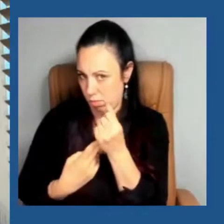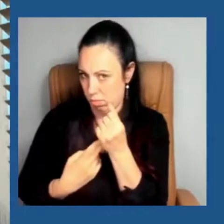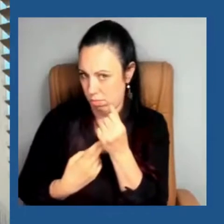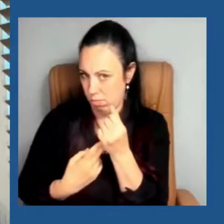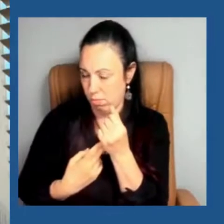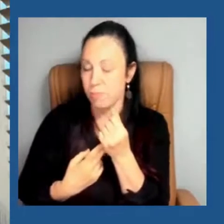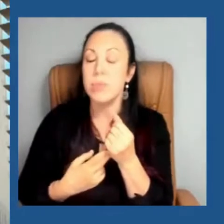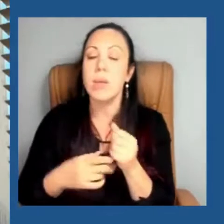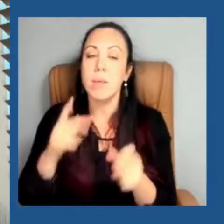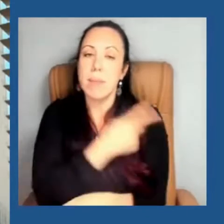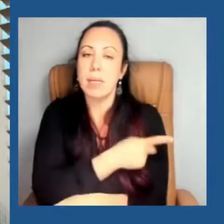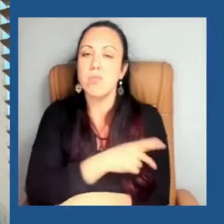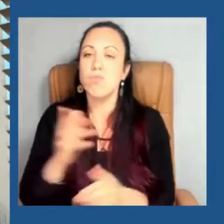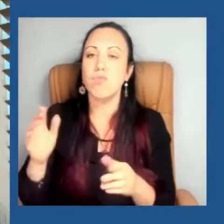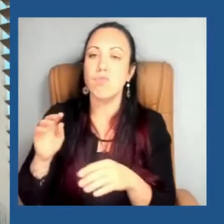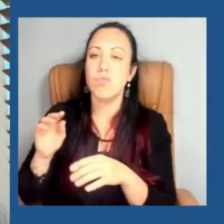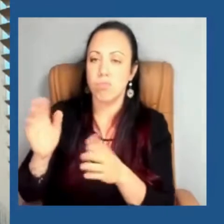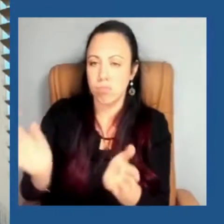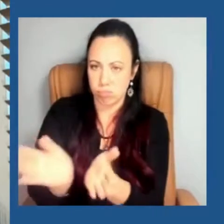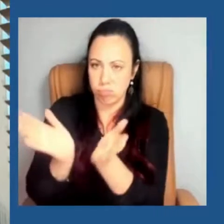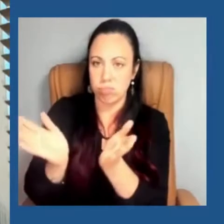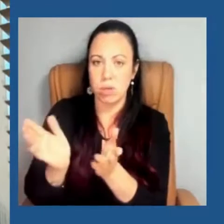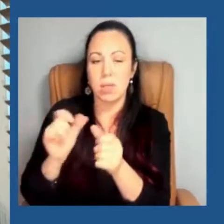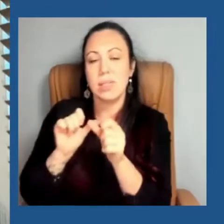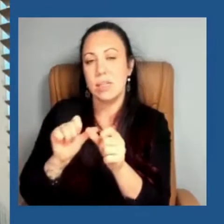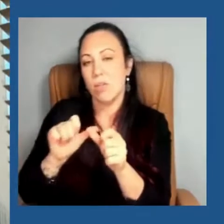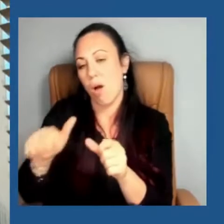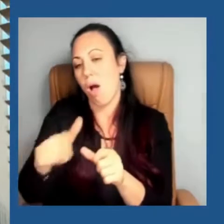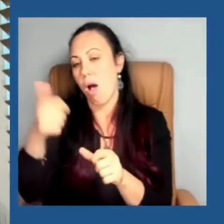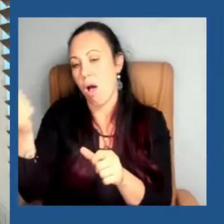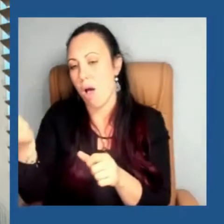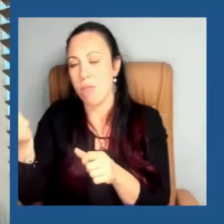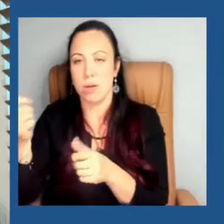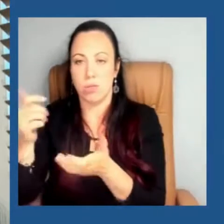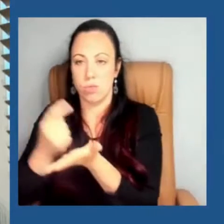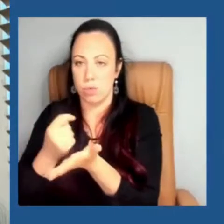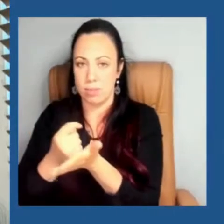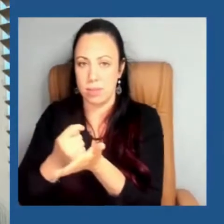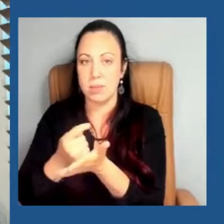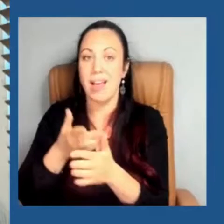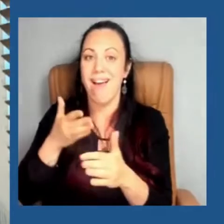advised to continue these other treatments during and after brain stimulation therapy.